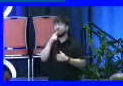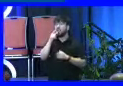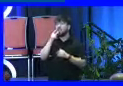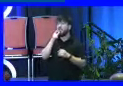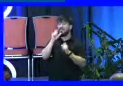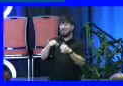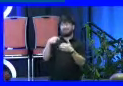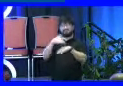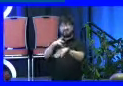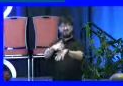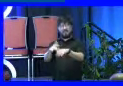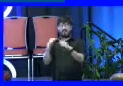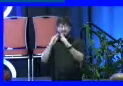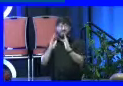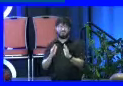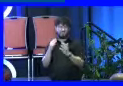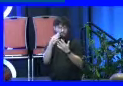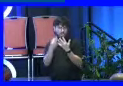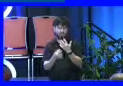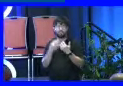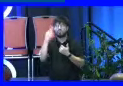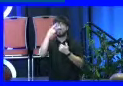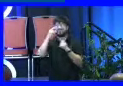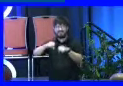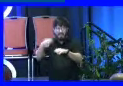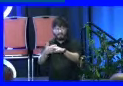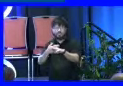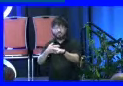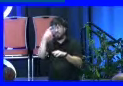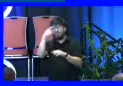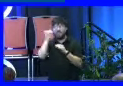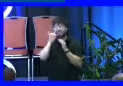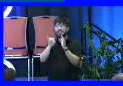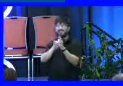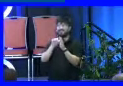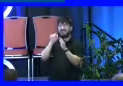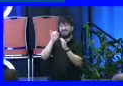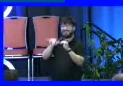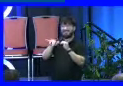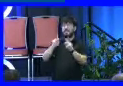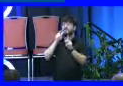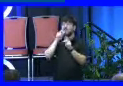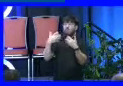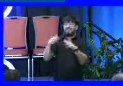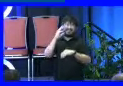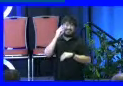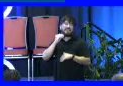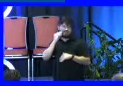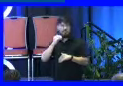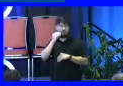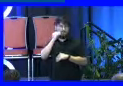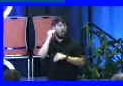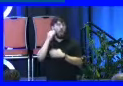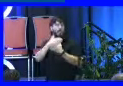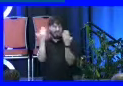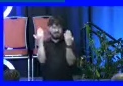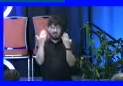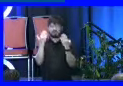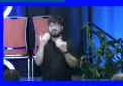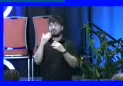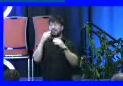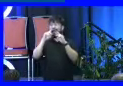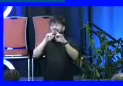options, because it can be used to identify those currently experiencing homelessness in real time, and to